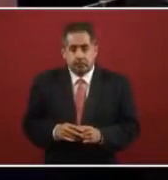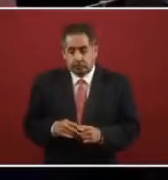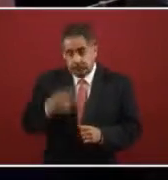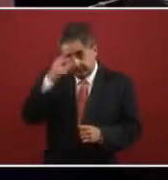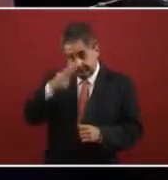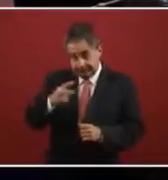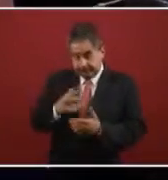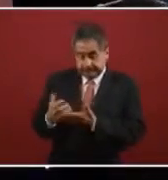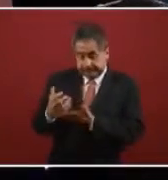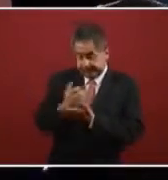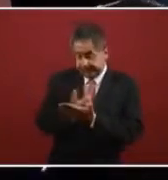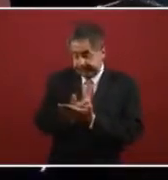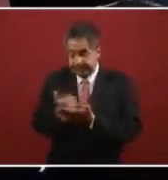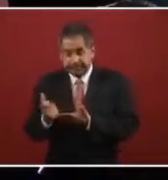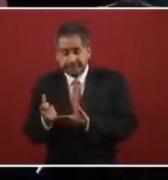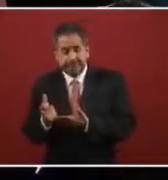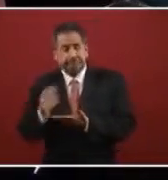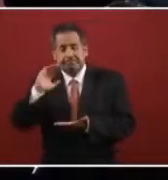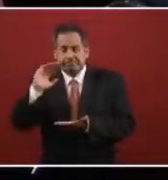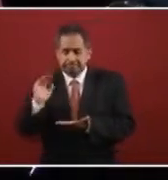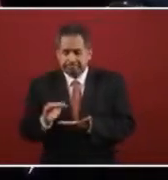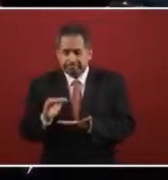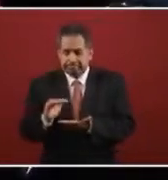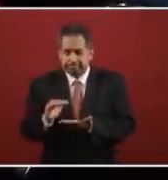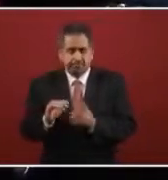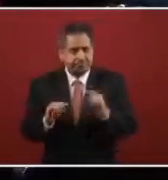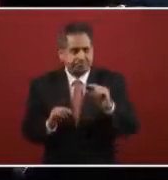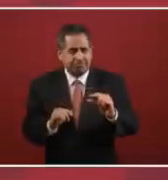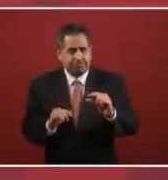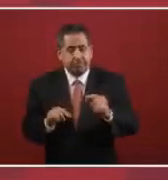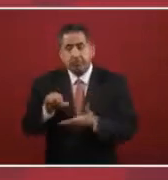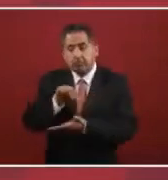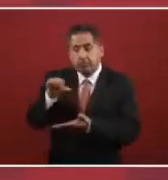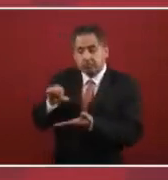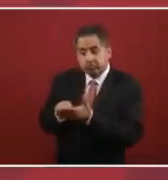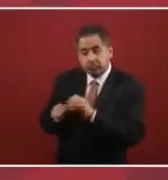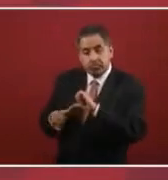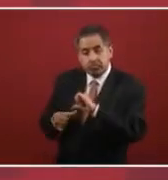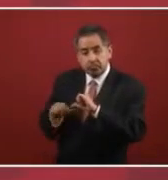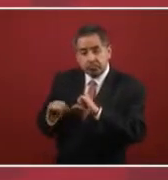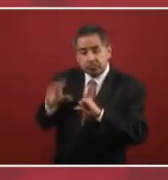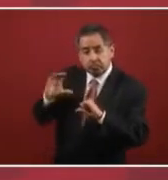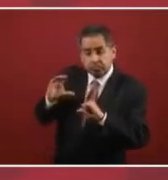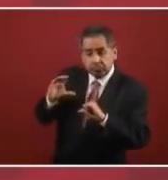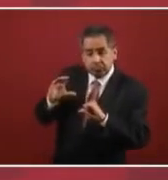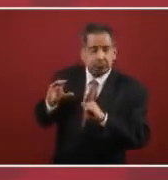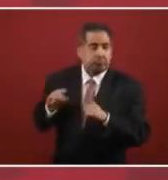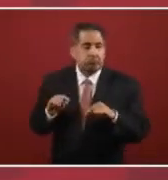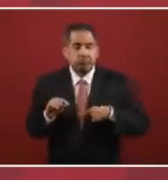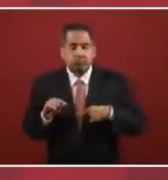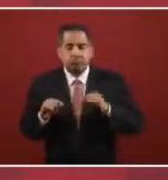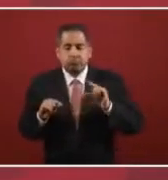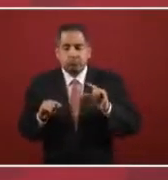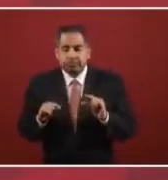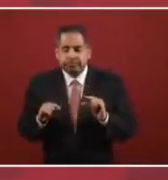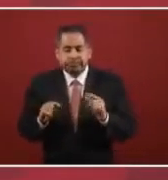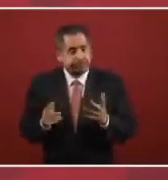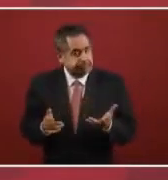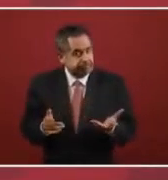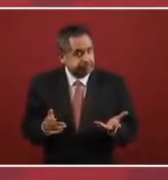that the salary in Mexico is even lower than Central America.